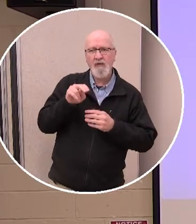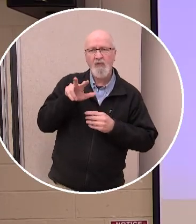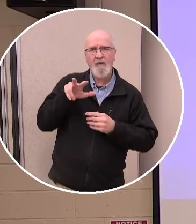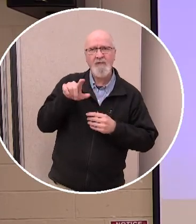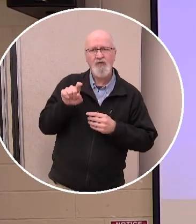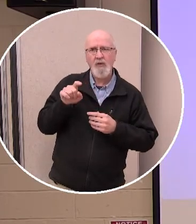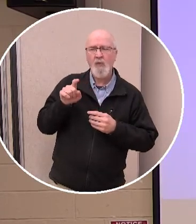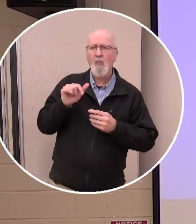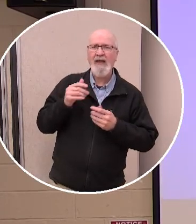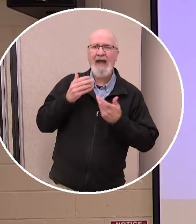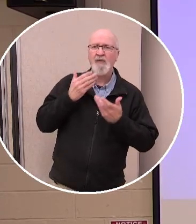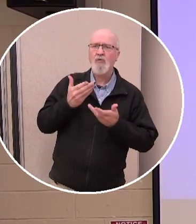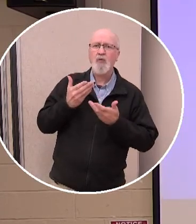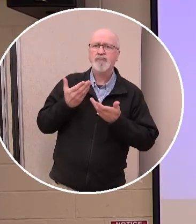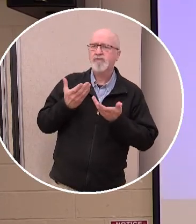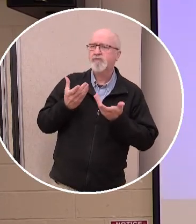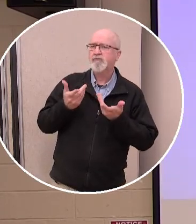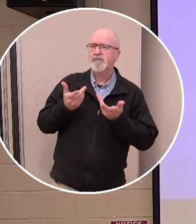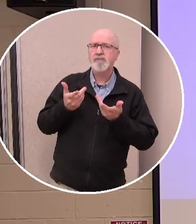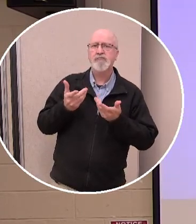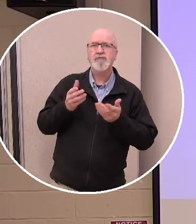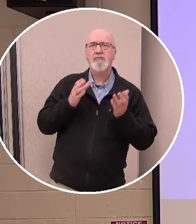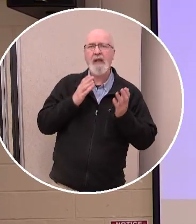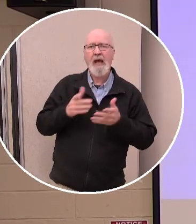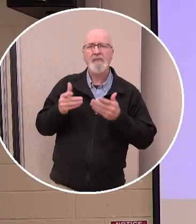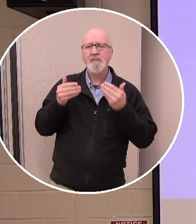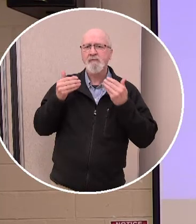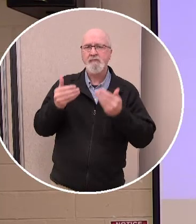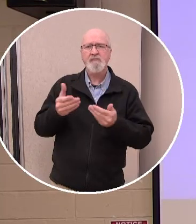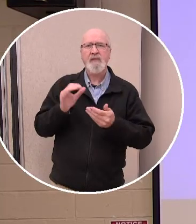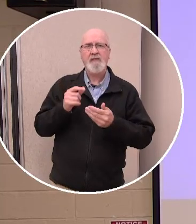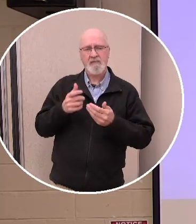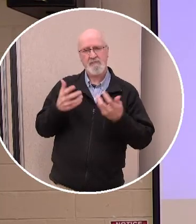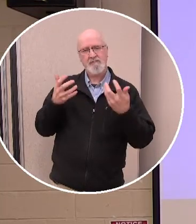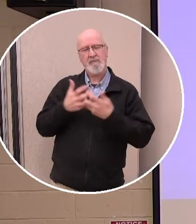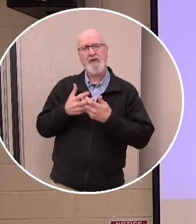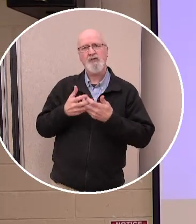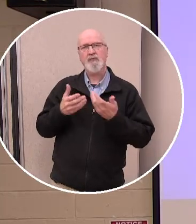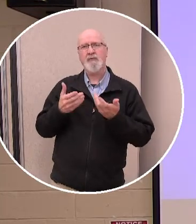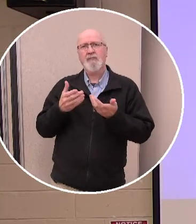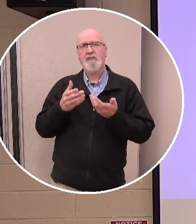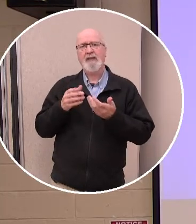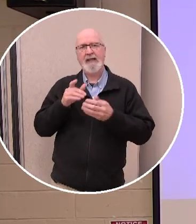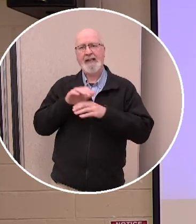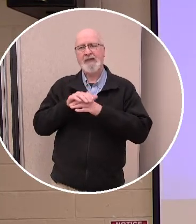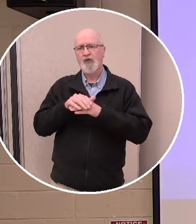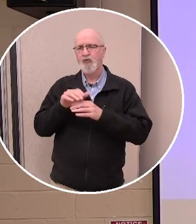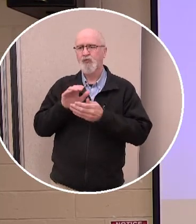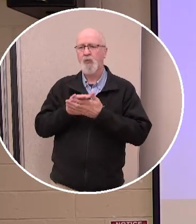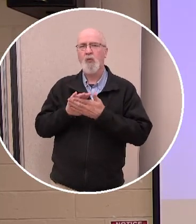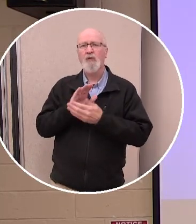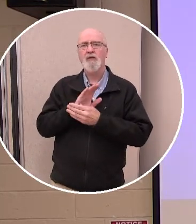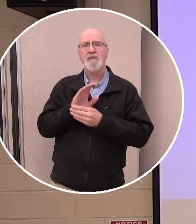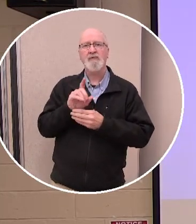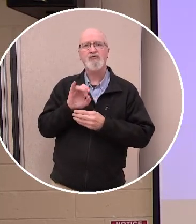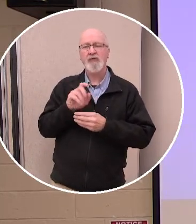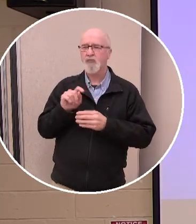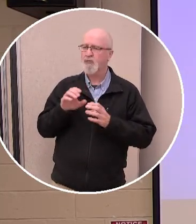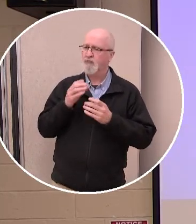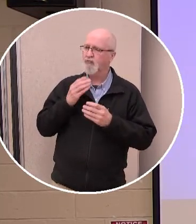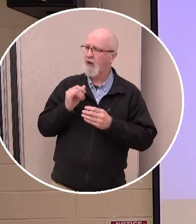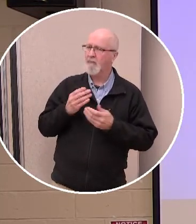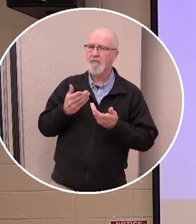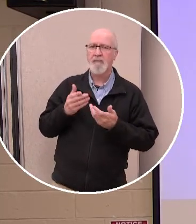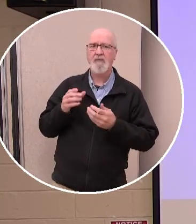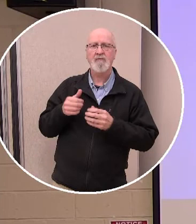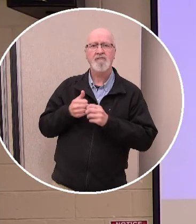be in a position that we're moving forward with something that does meet the requirements of the English School District of Newfoundland and Labrador. And what they've